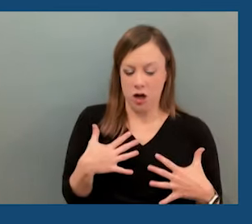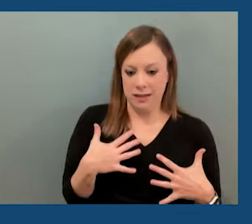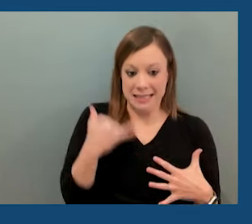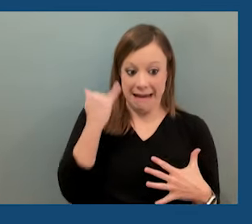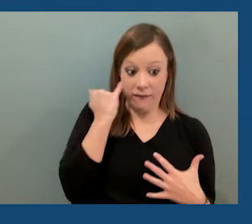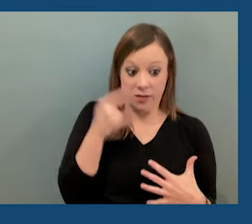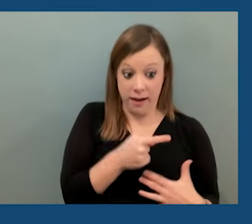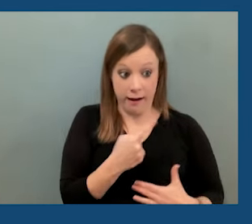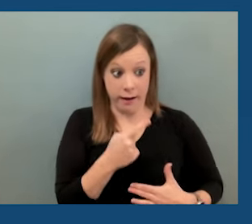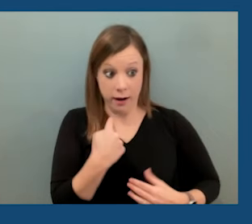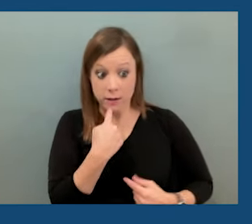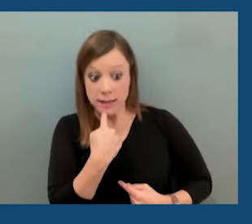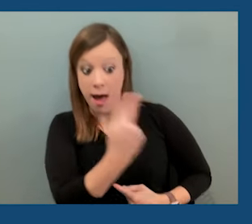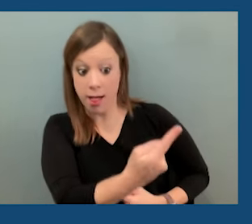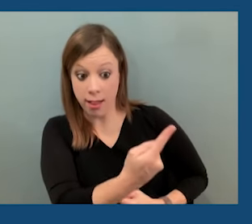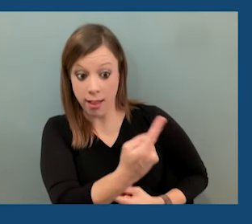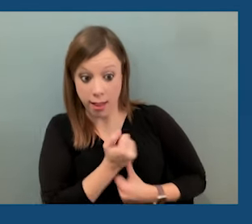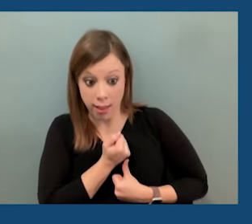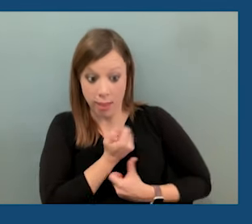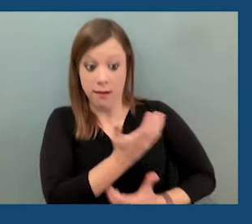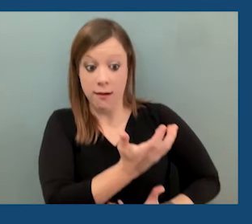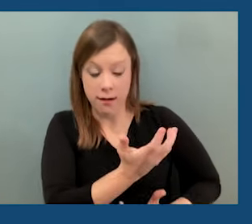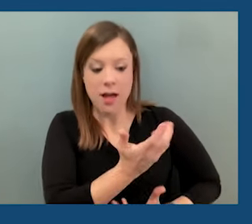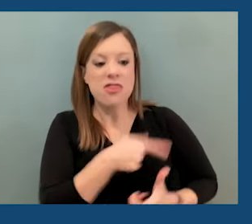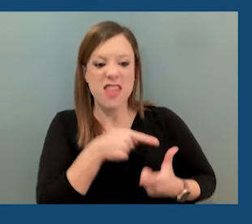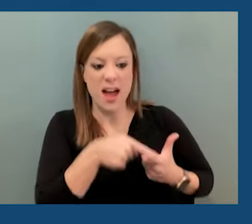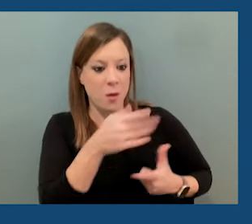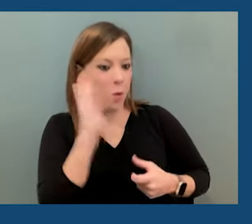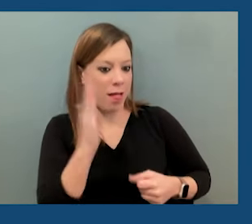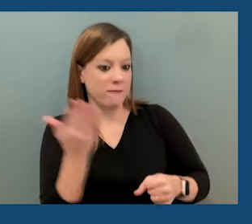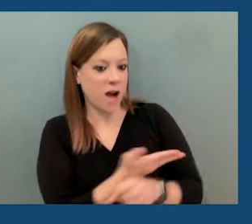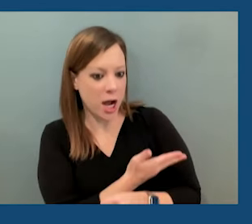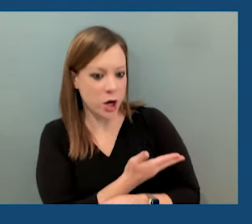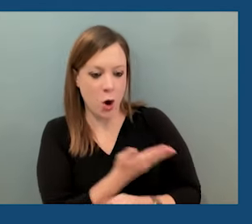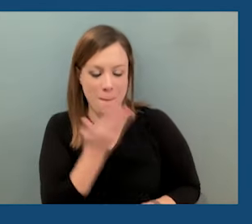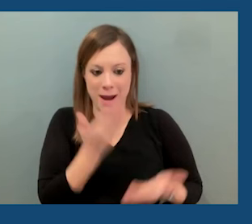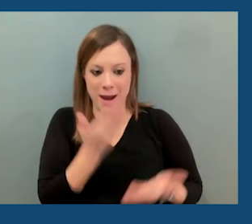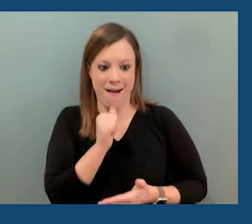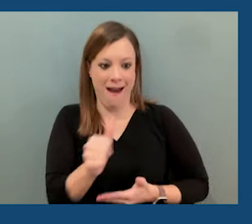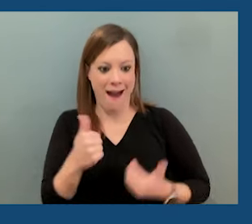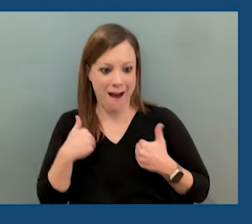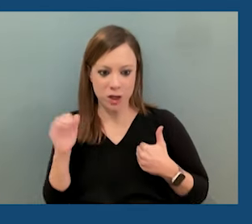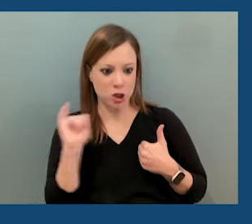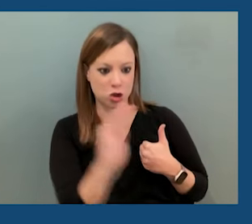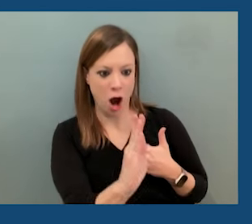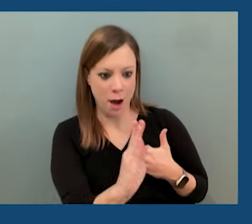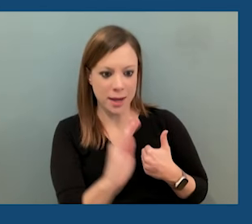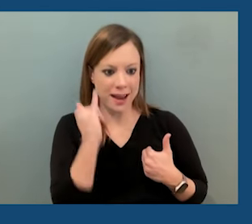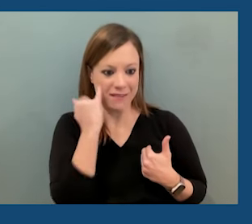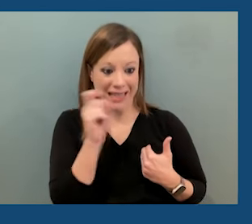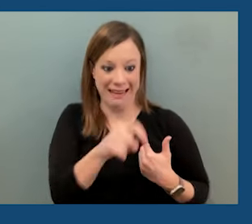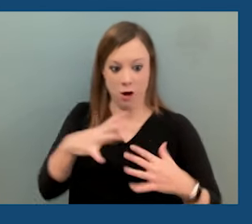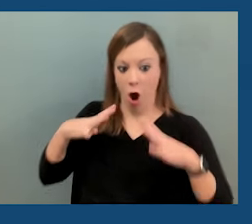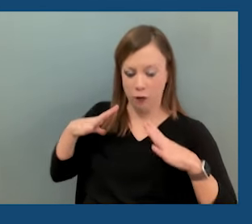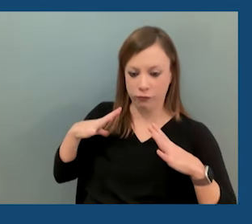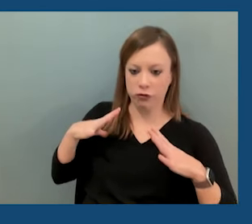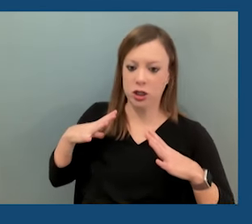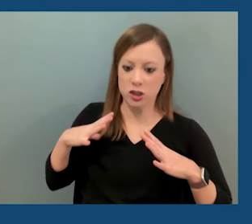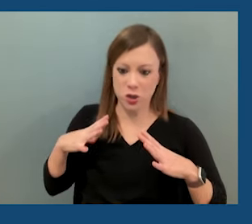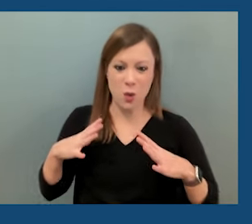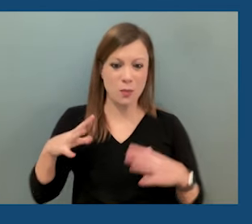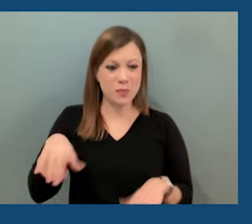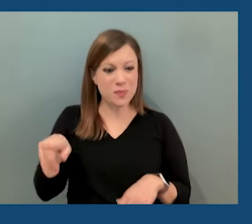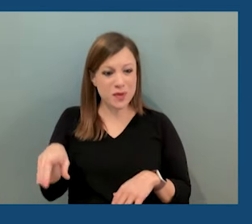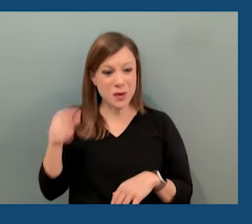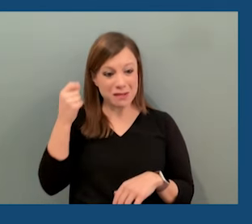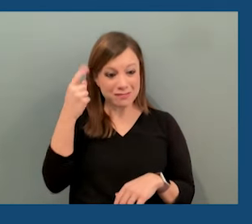they need. So it's stunning to me to know that suicide rates among law enforcement is 60% higher